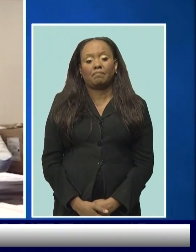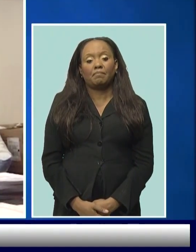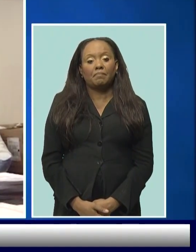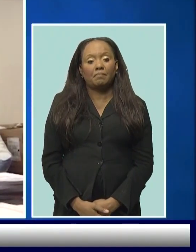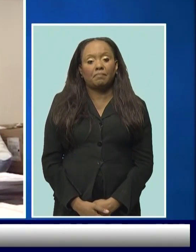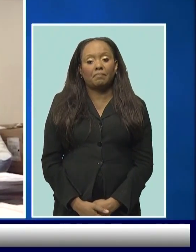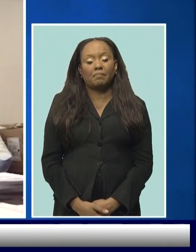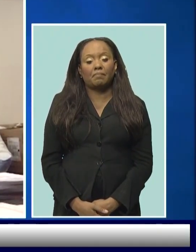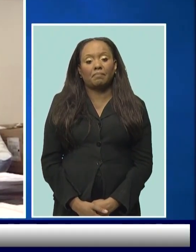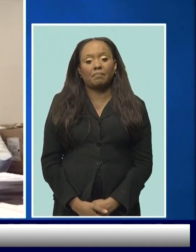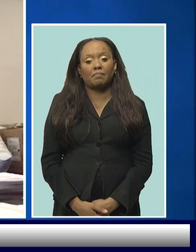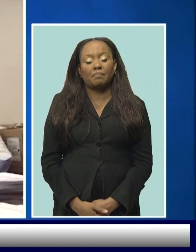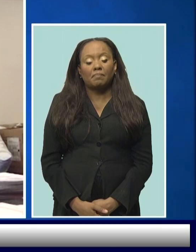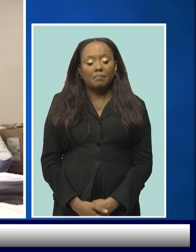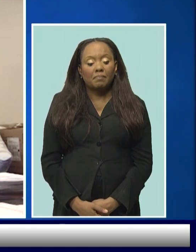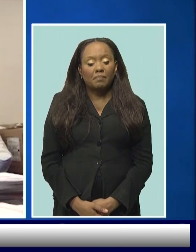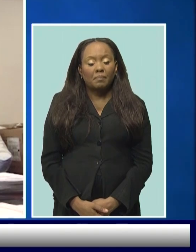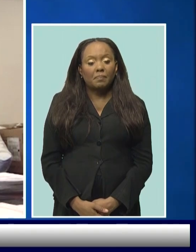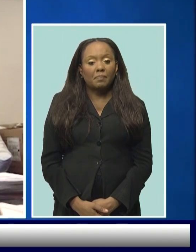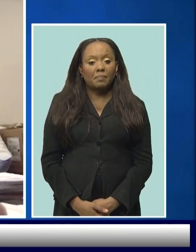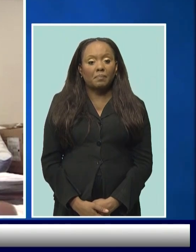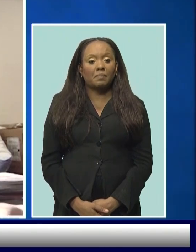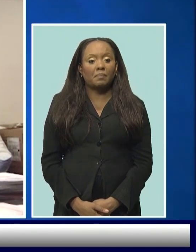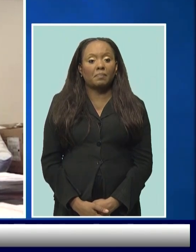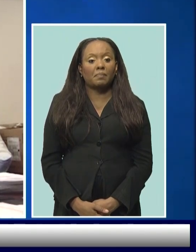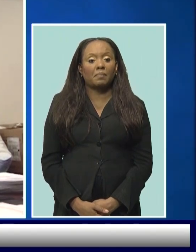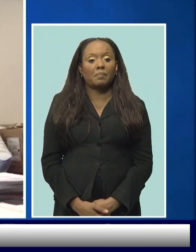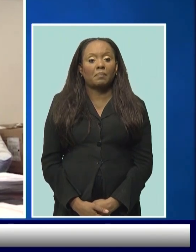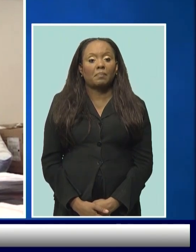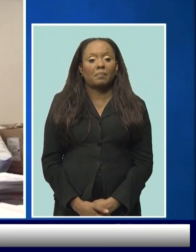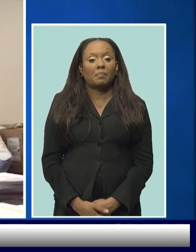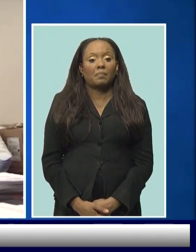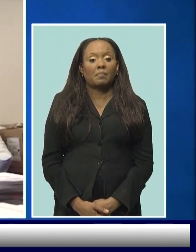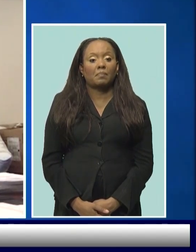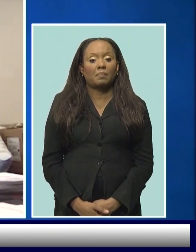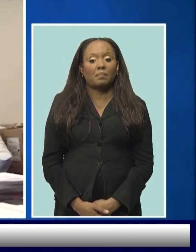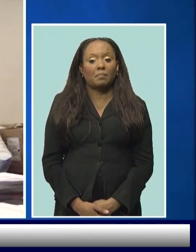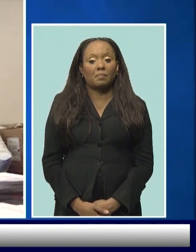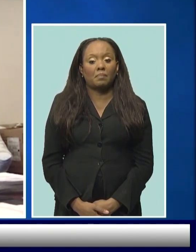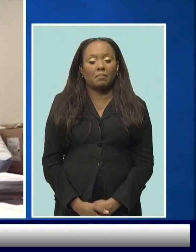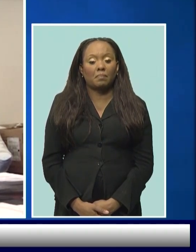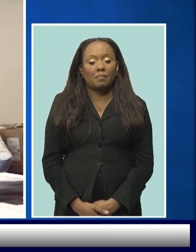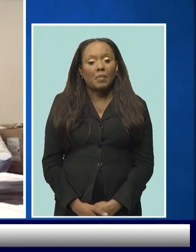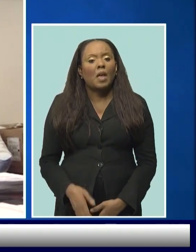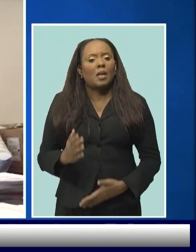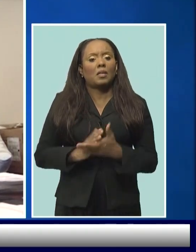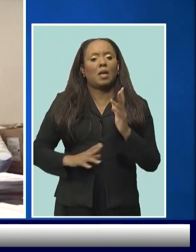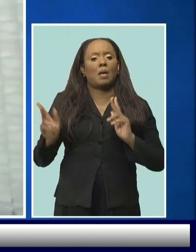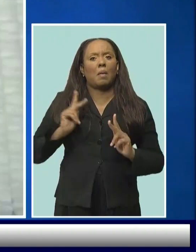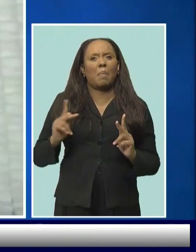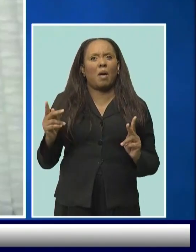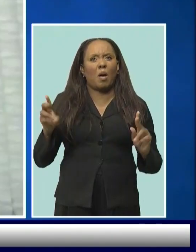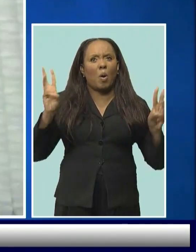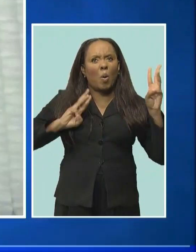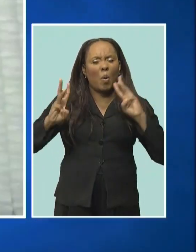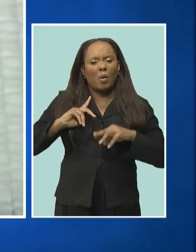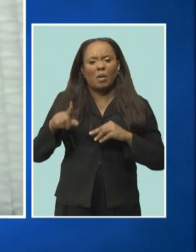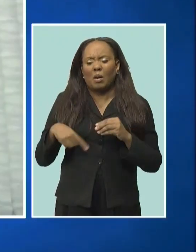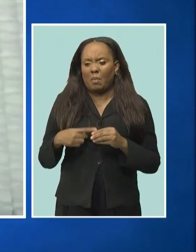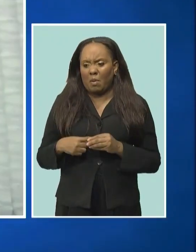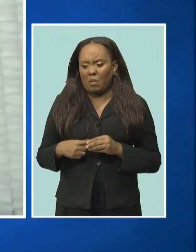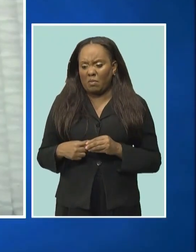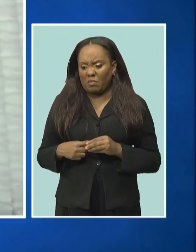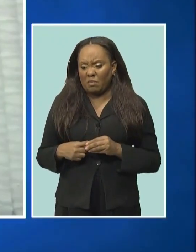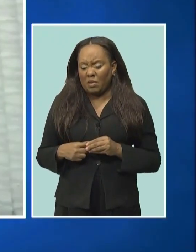of mismatch between what you actually got on the ground and what was the perceived value. But I believe that opening up of